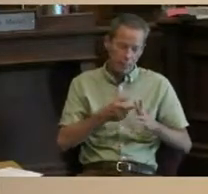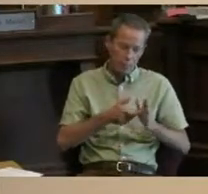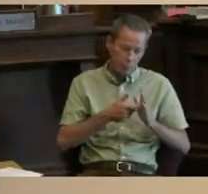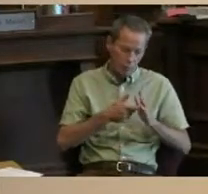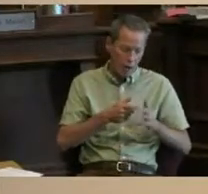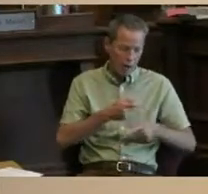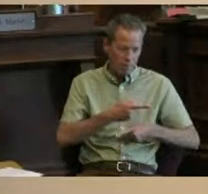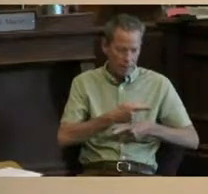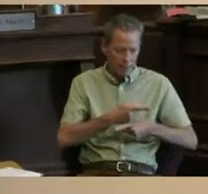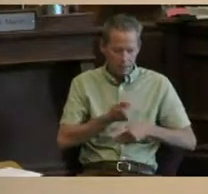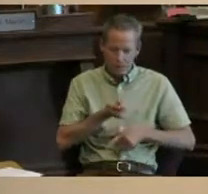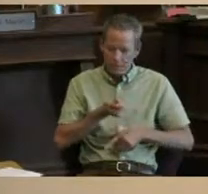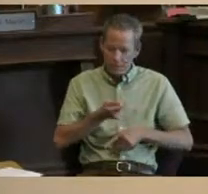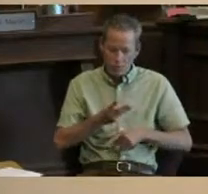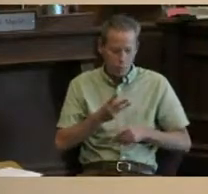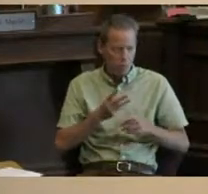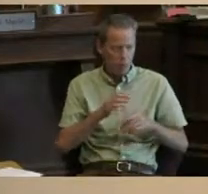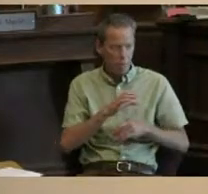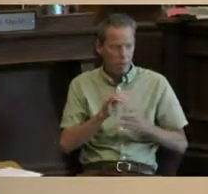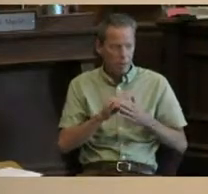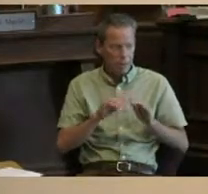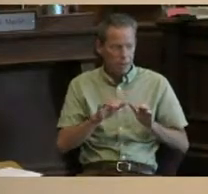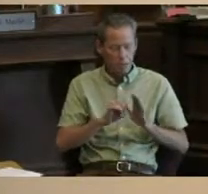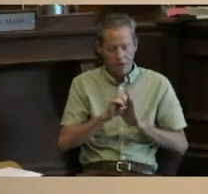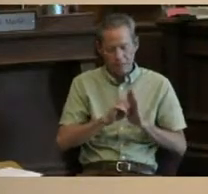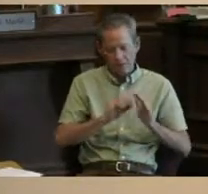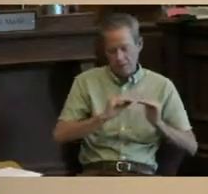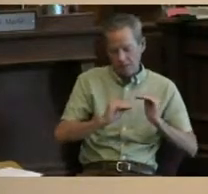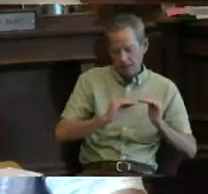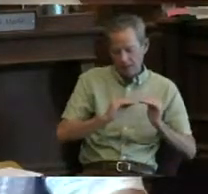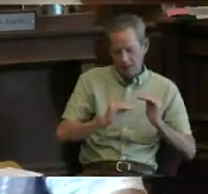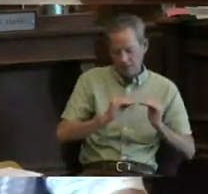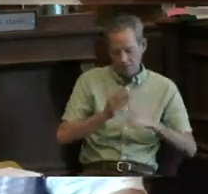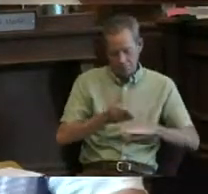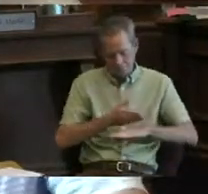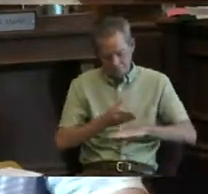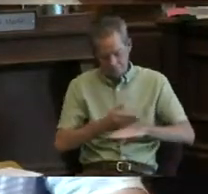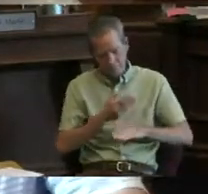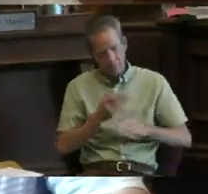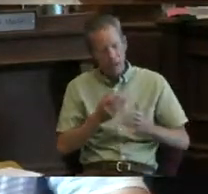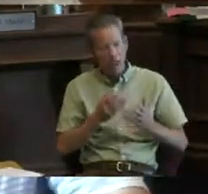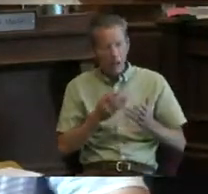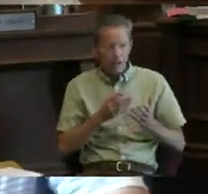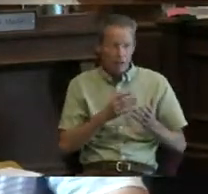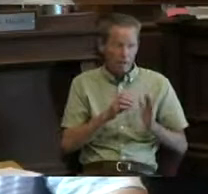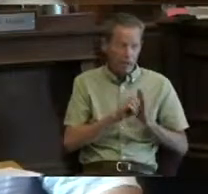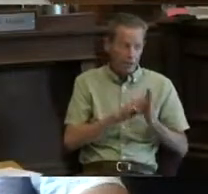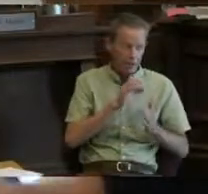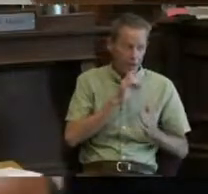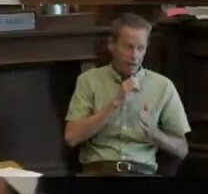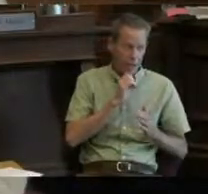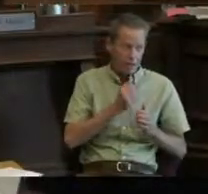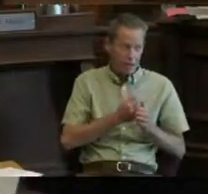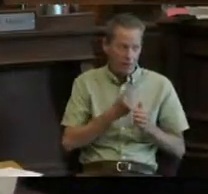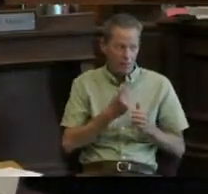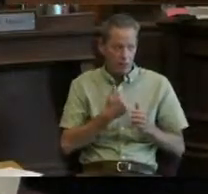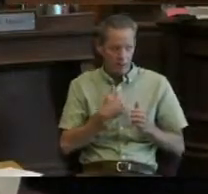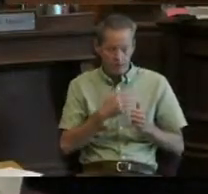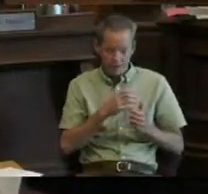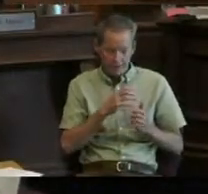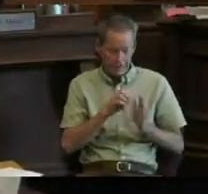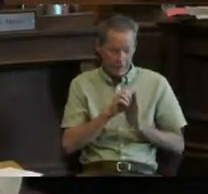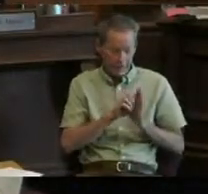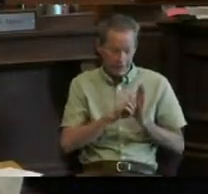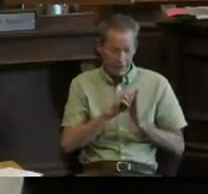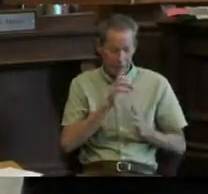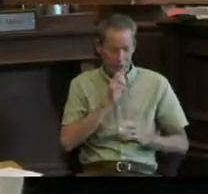few companies that do elevator maintenance and repair. So as these things go, they age, and everybody eventually has aging elevators.